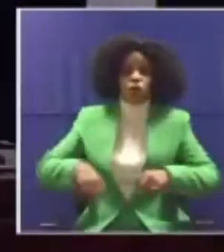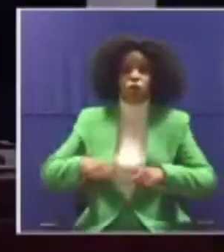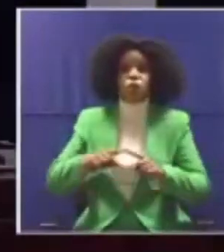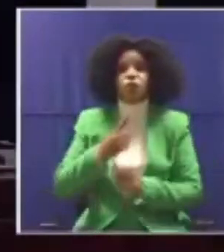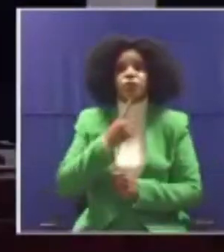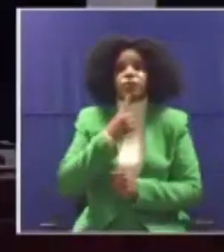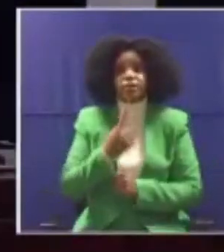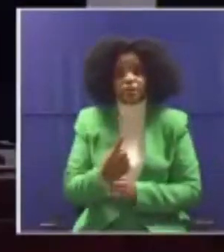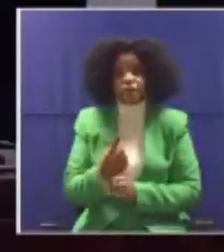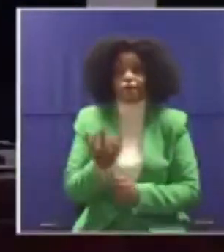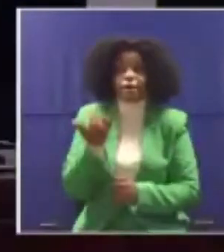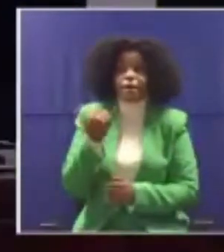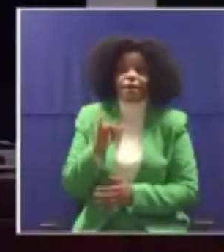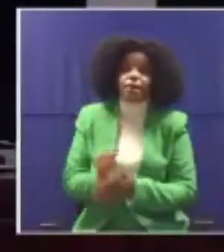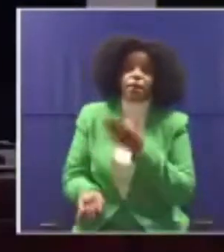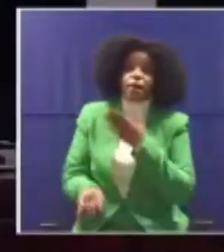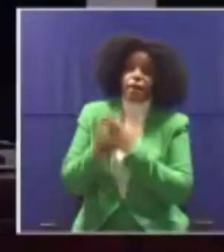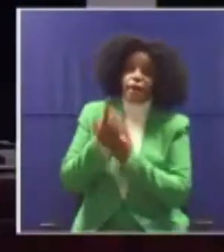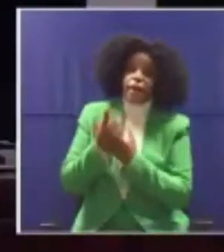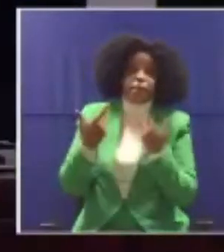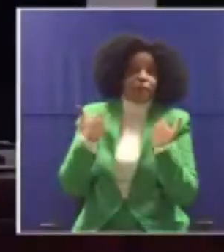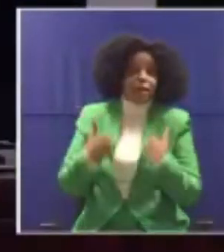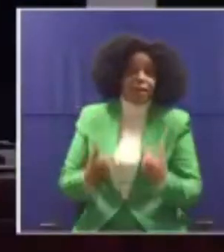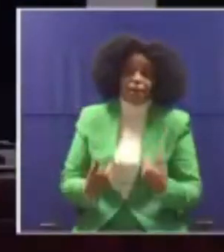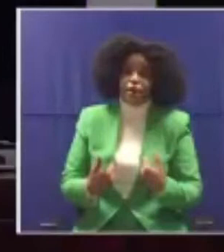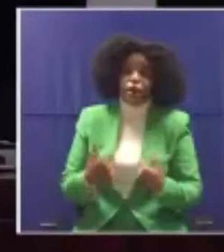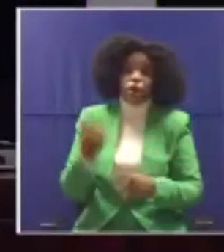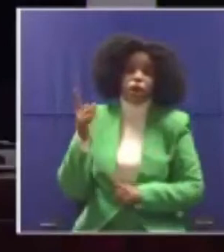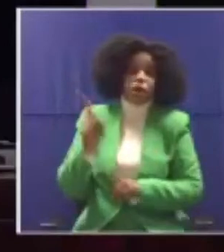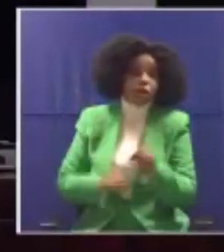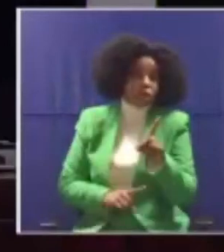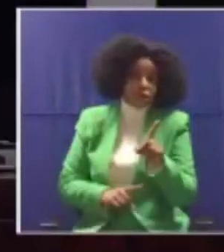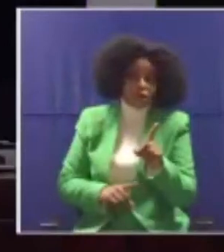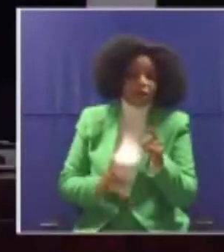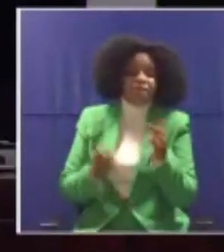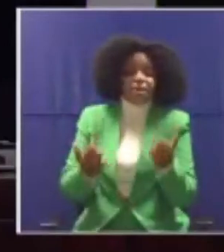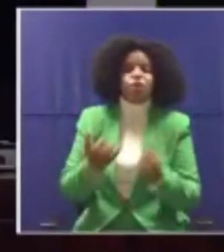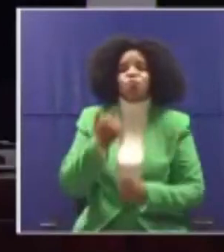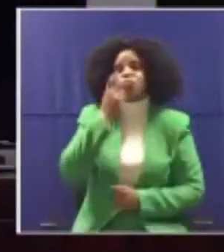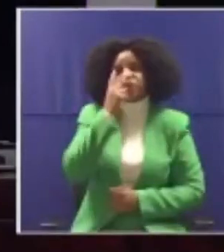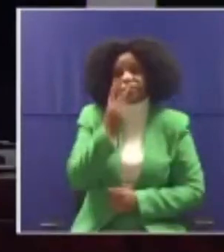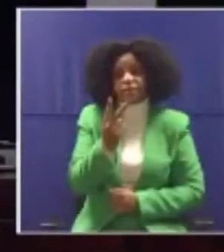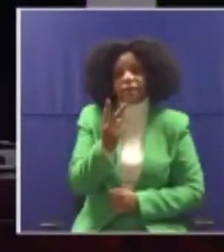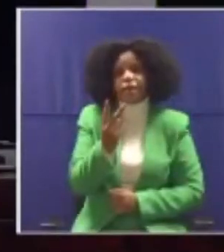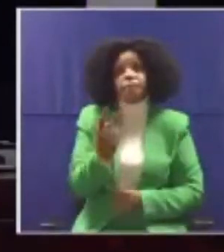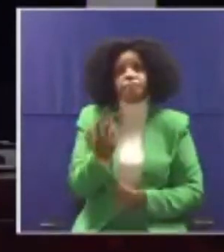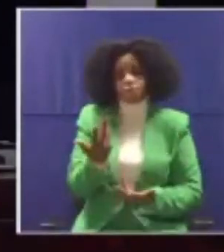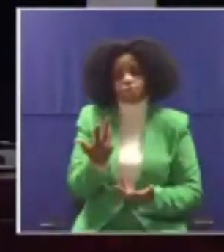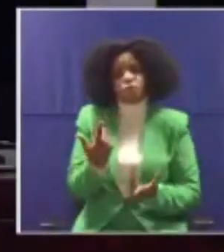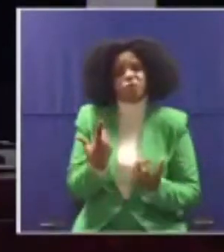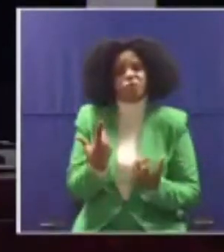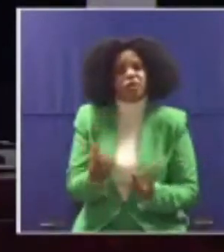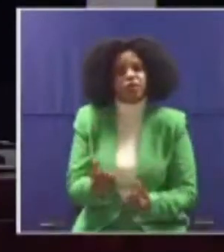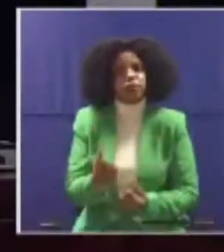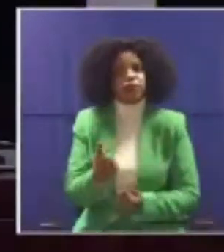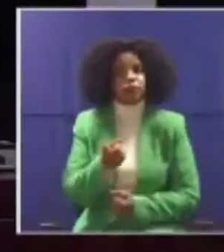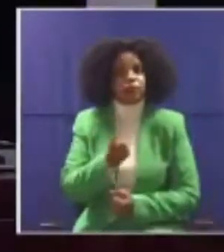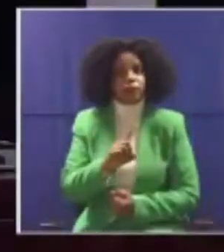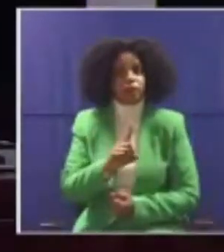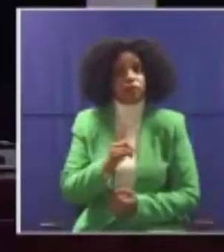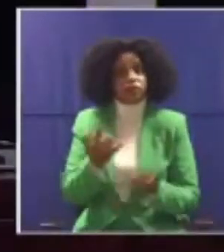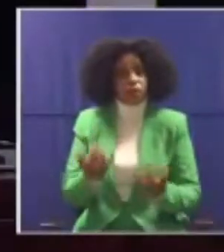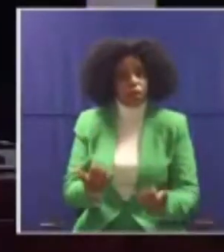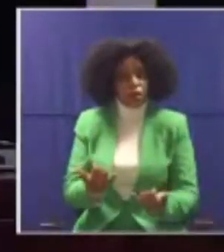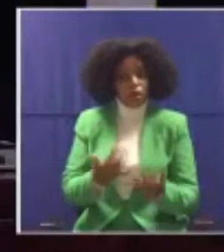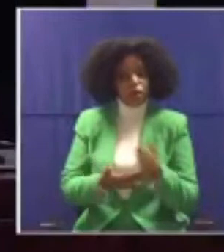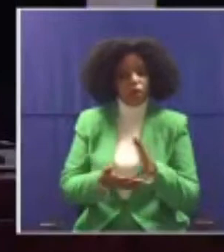not winning outrightly, then we are looking at what kind of approach do we take. If we're going to coalitions, how should they look